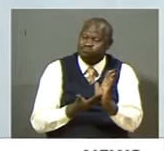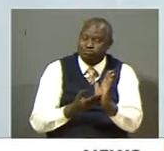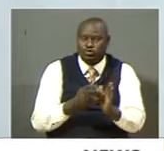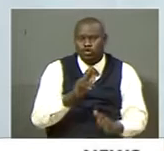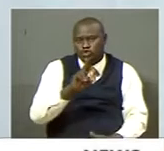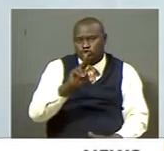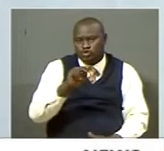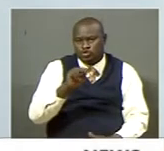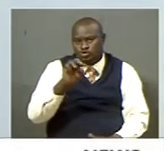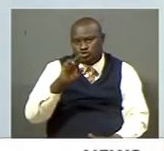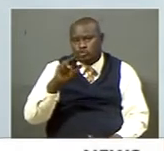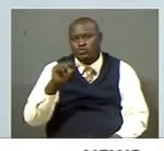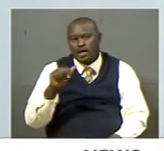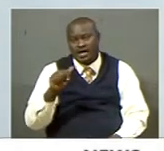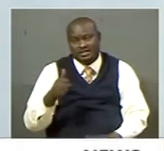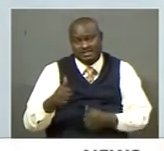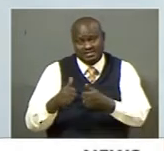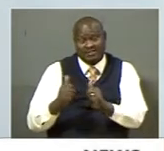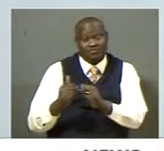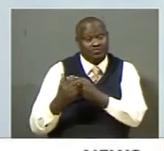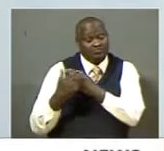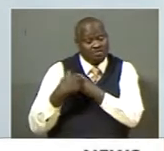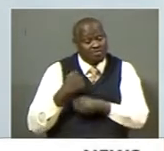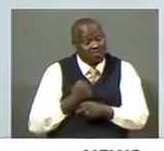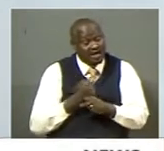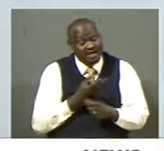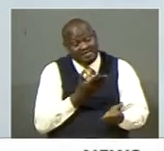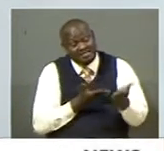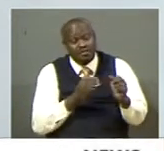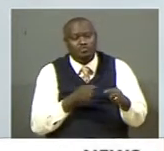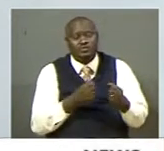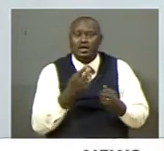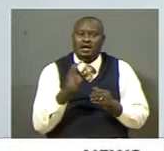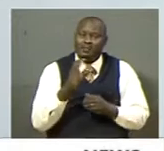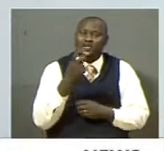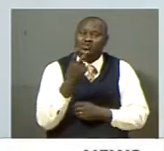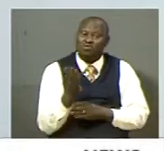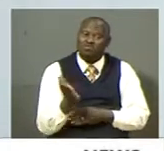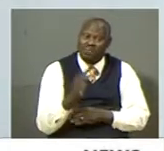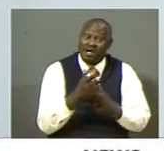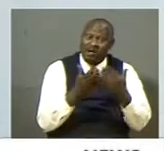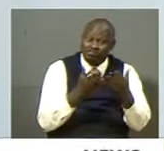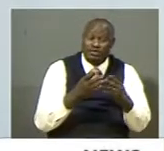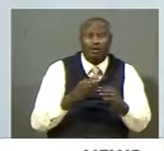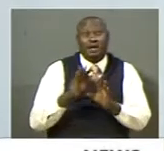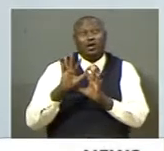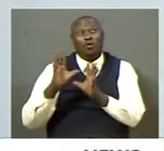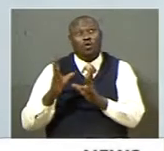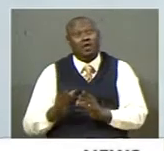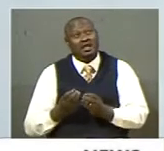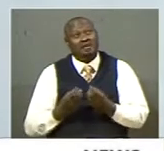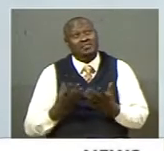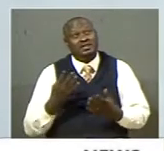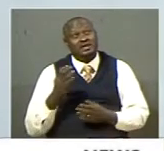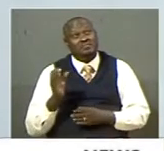UNRA's effort cannot be undermined because two companies have been reinstated. We have over, I don't know how many